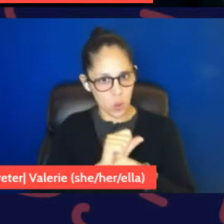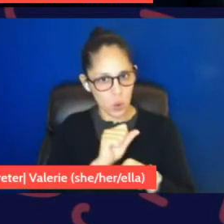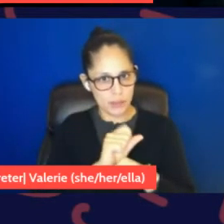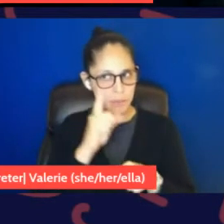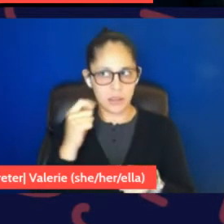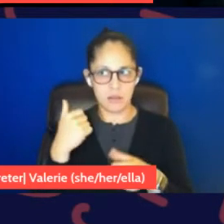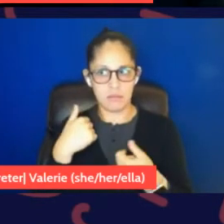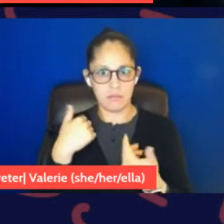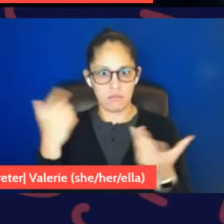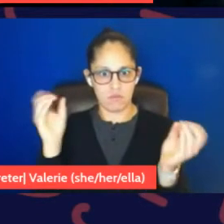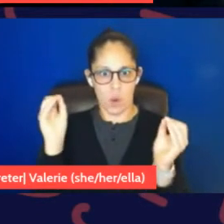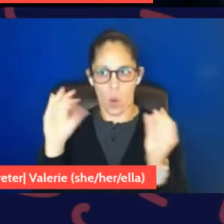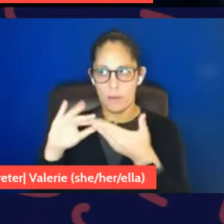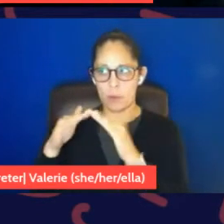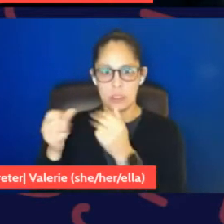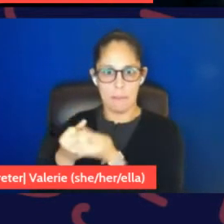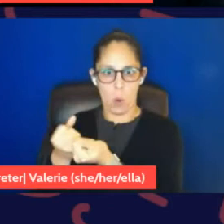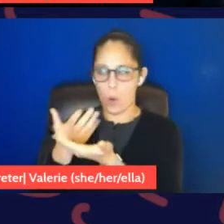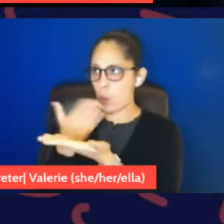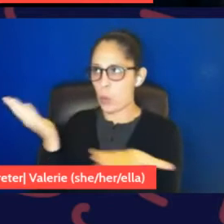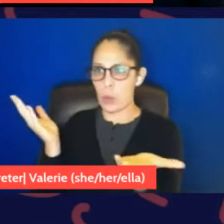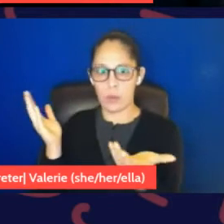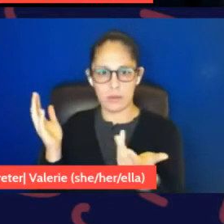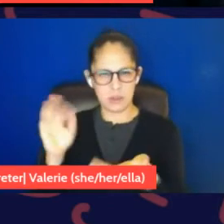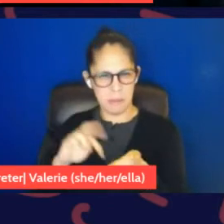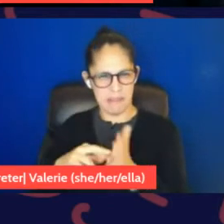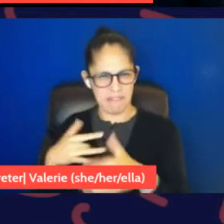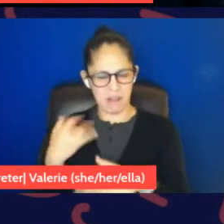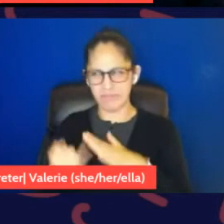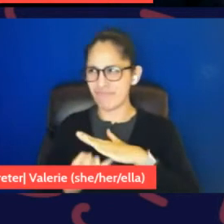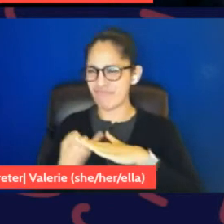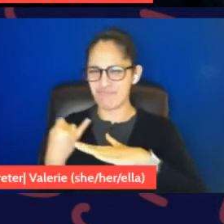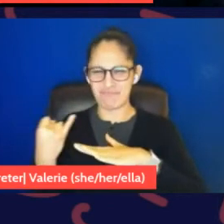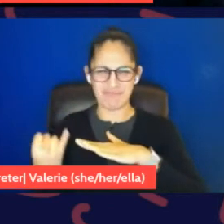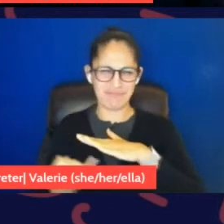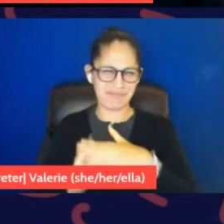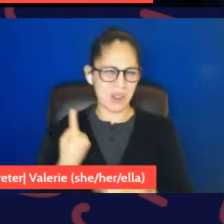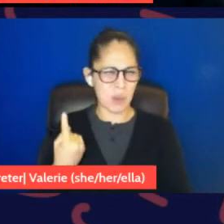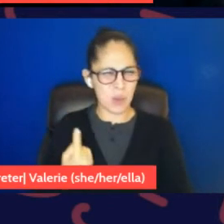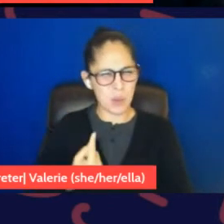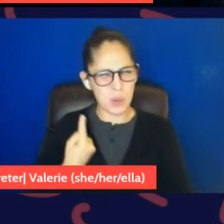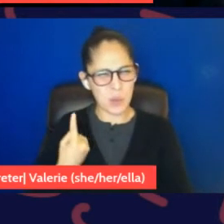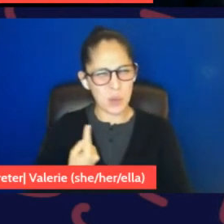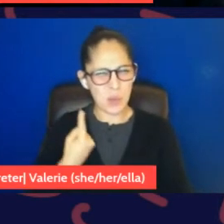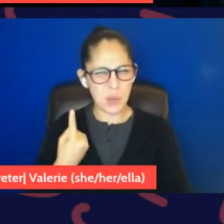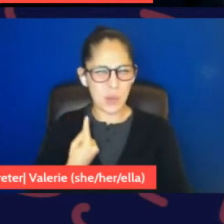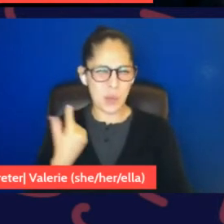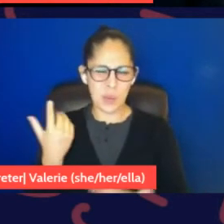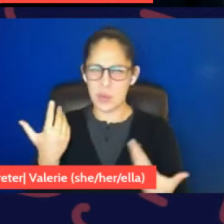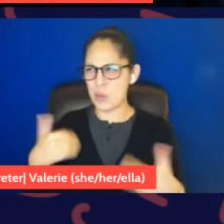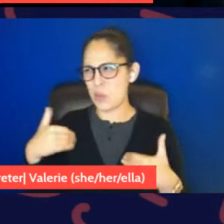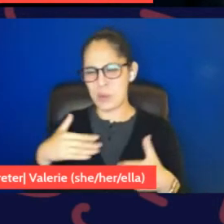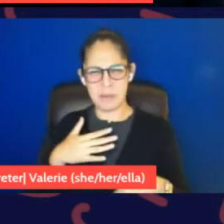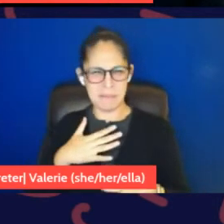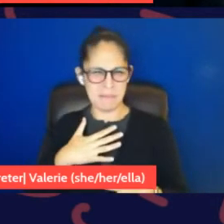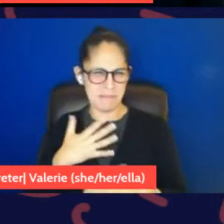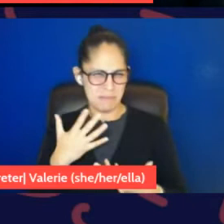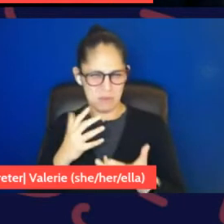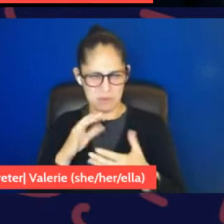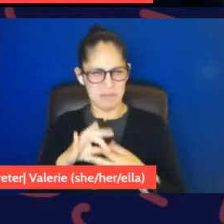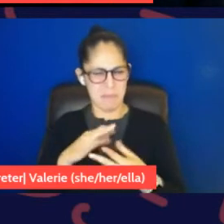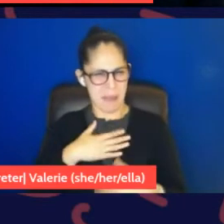I just feel this sense of loneliness, intense and incredible loneliness in the immigrant story that